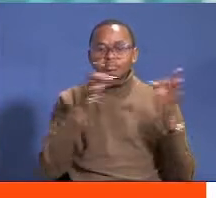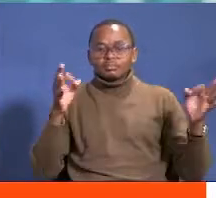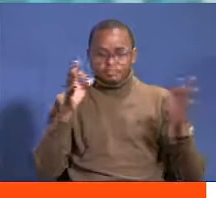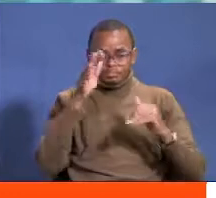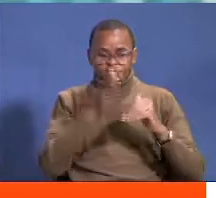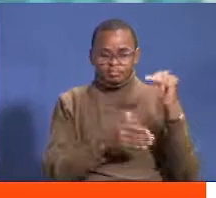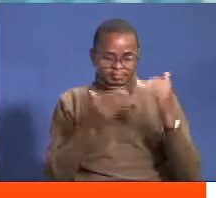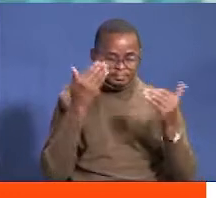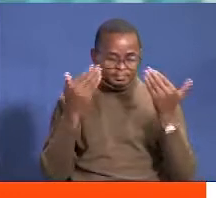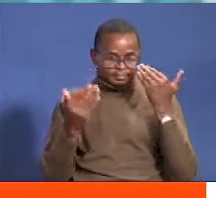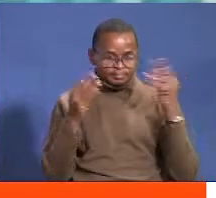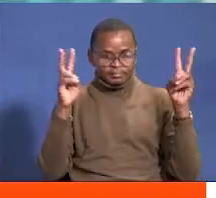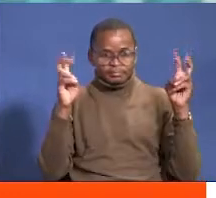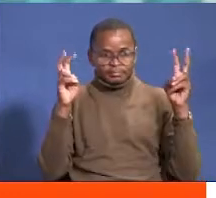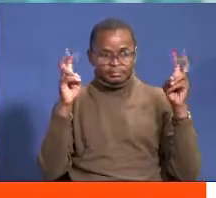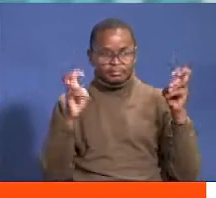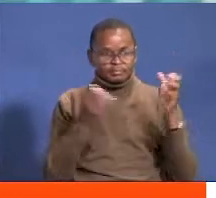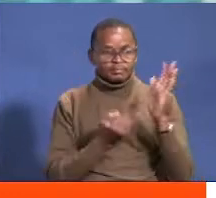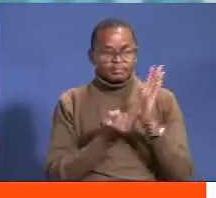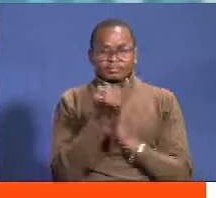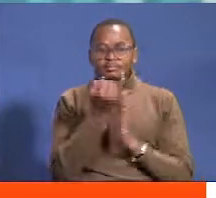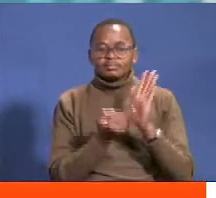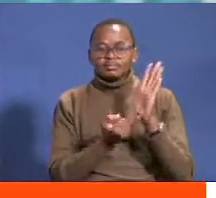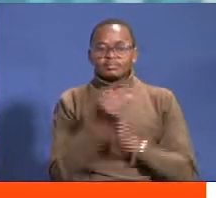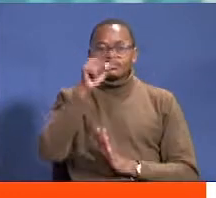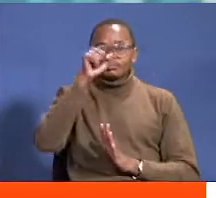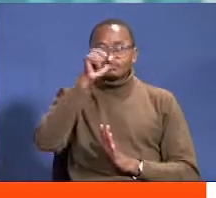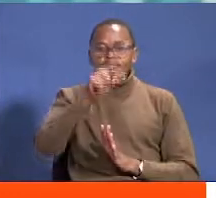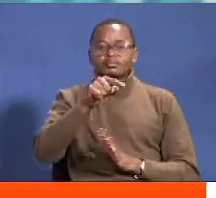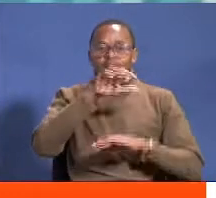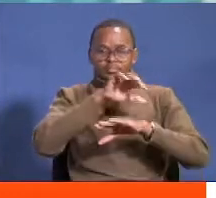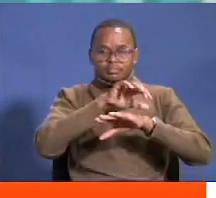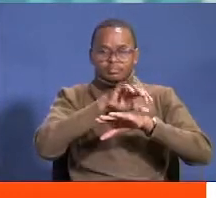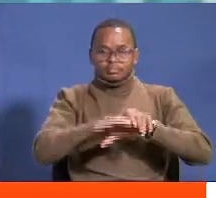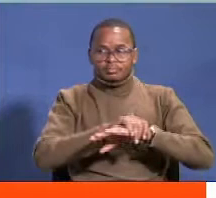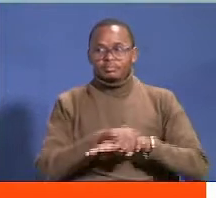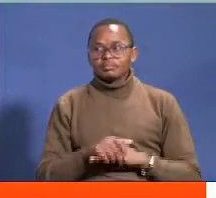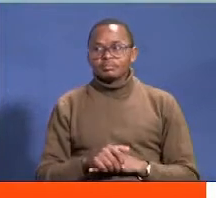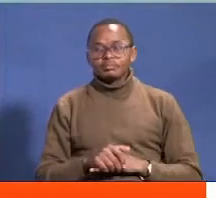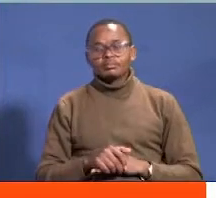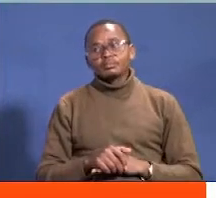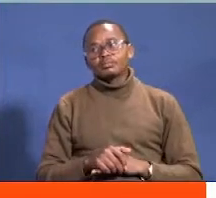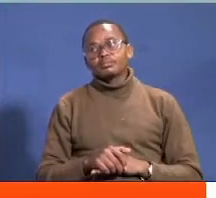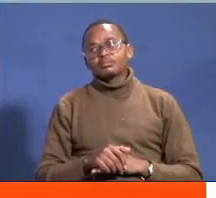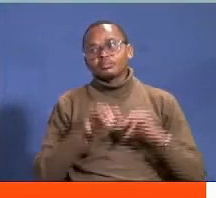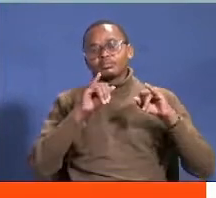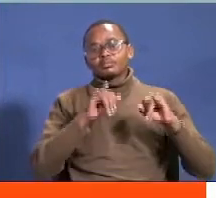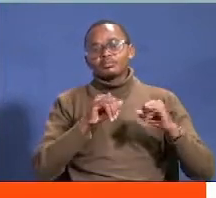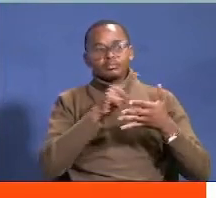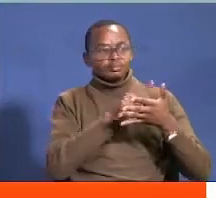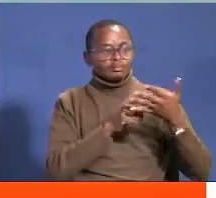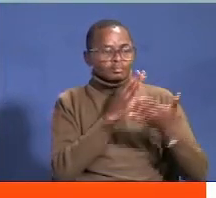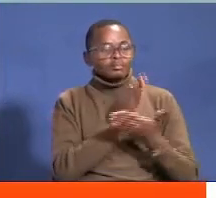past. And this is an issue that keeps piling up day by day, and therefore we must address it. Yeah. Right. Now, still on that,